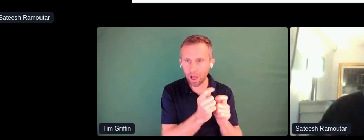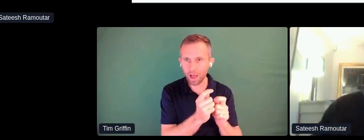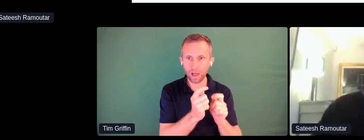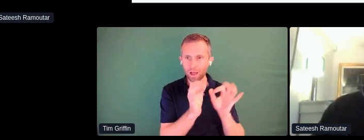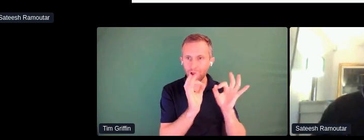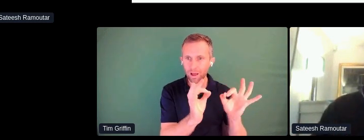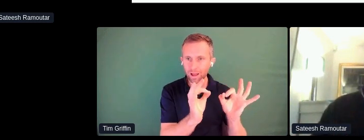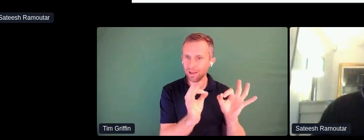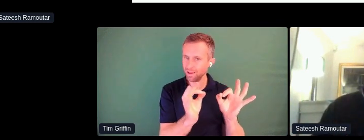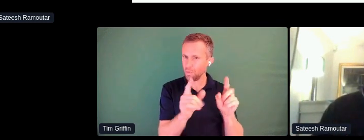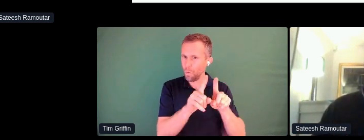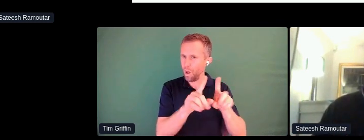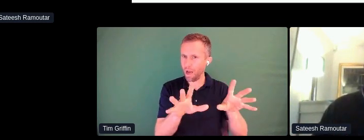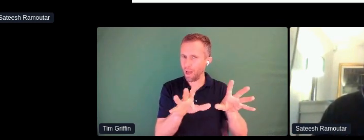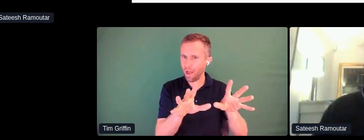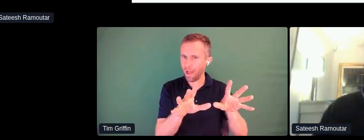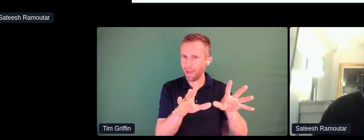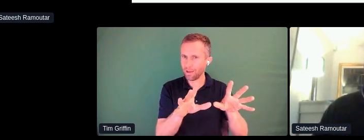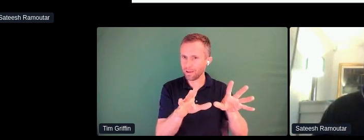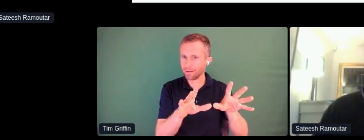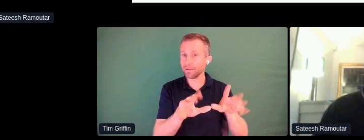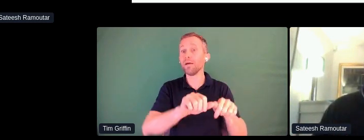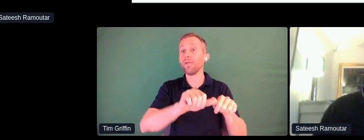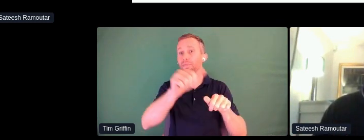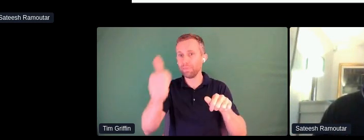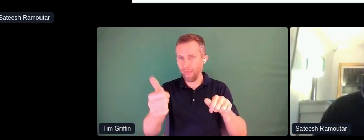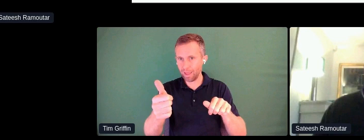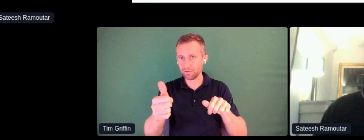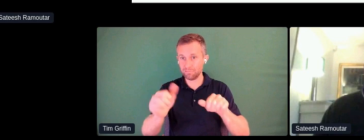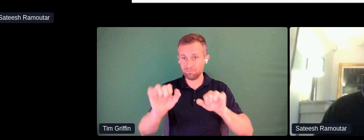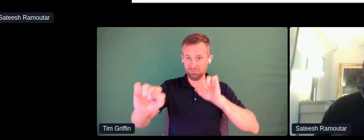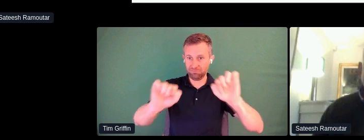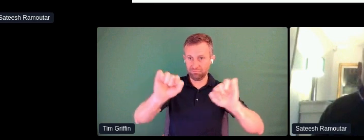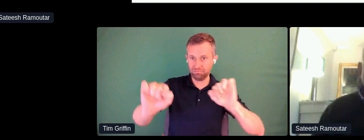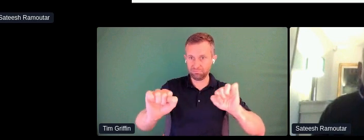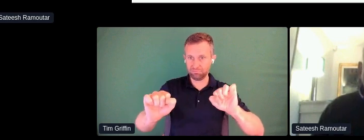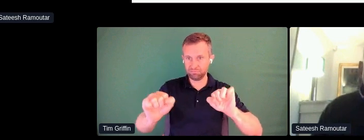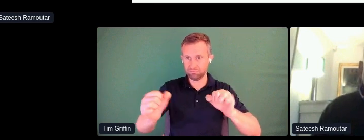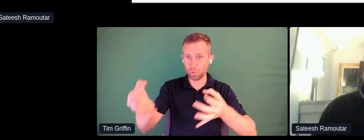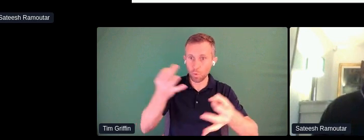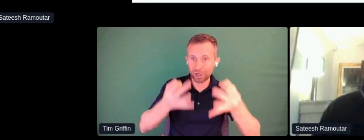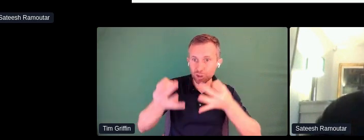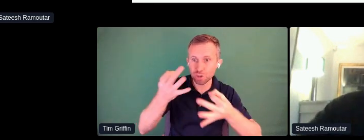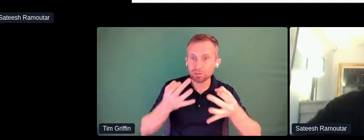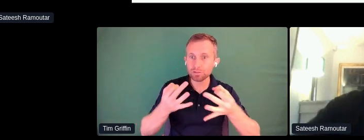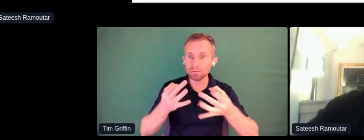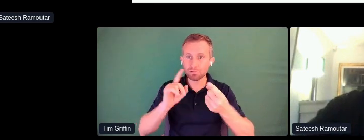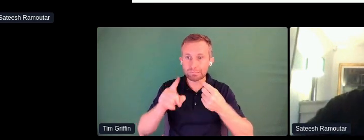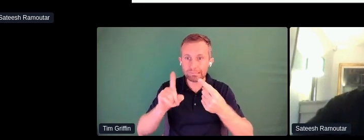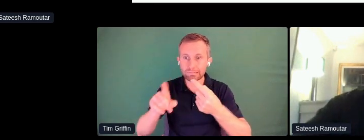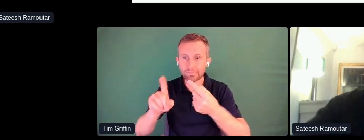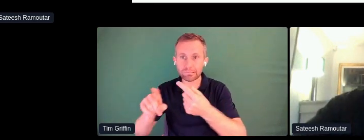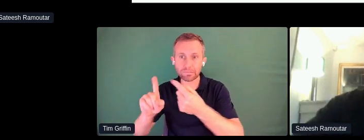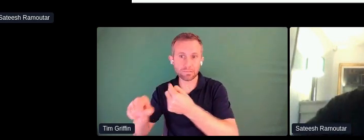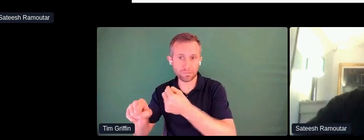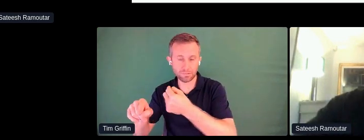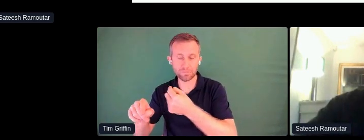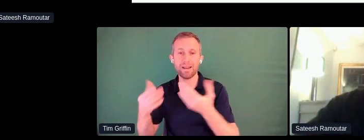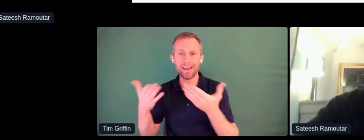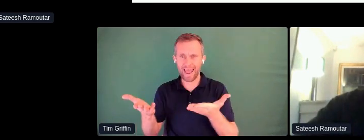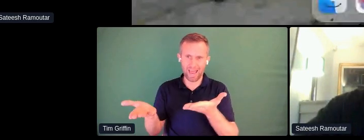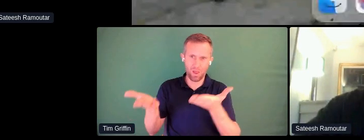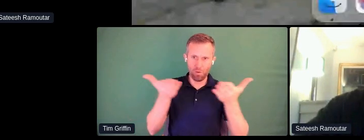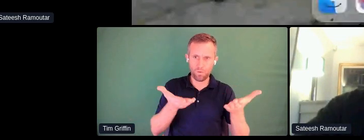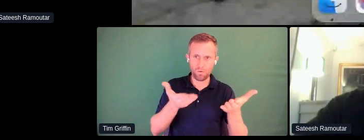a few really good discussion points as well that we'd like to get your input into today. Hopefully over to you, Richard. I will